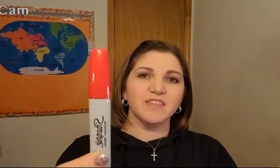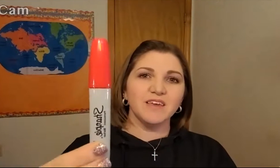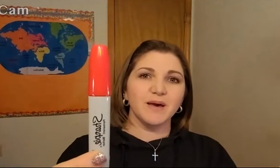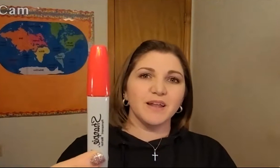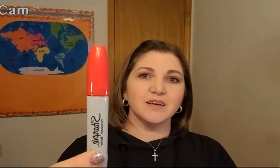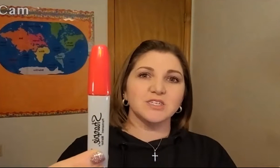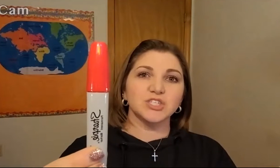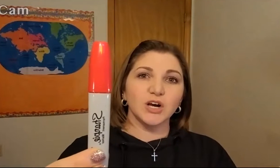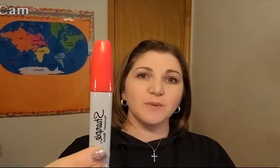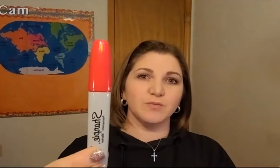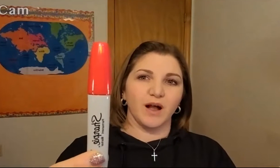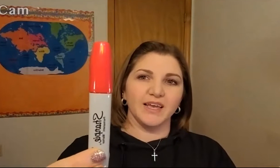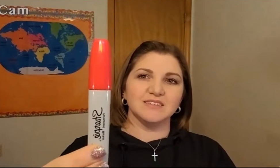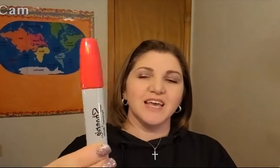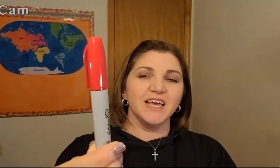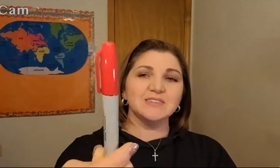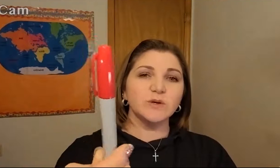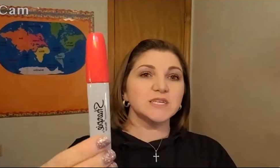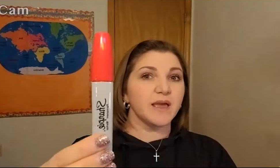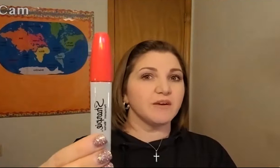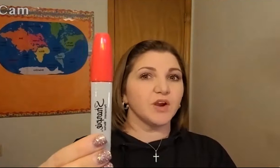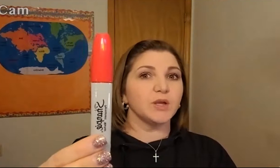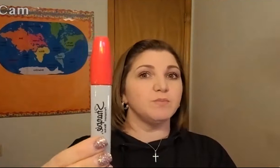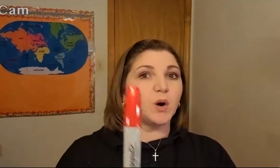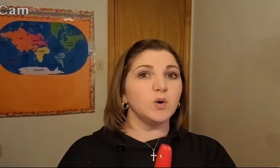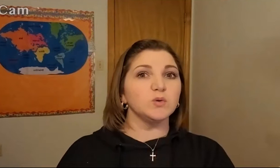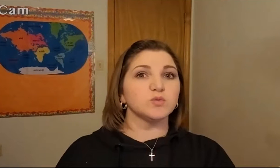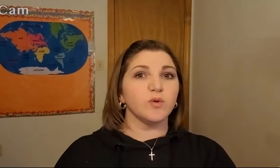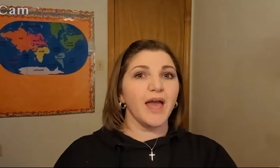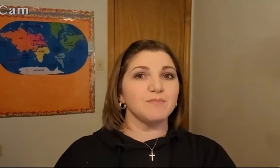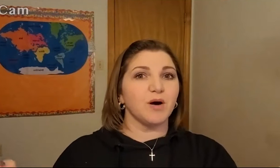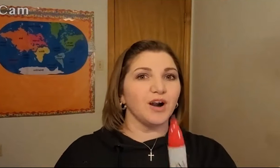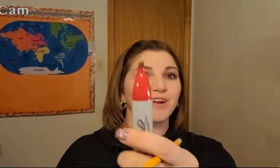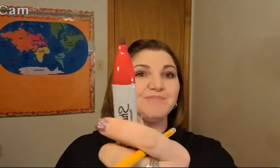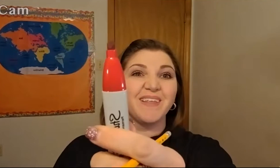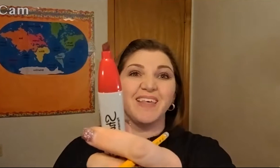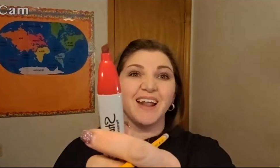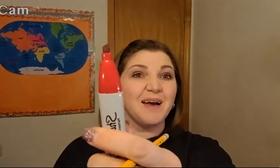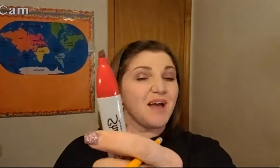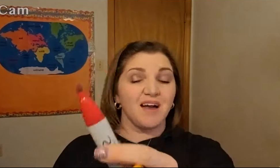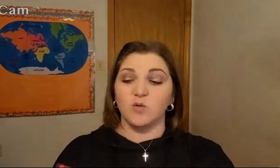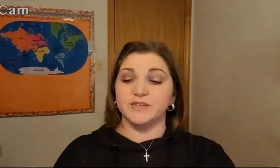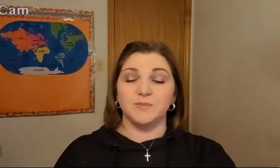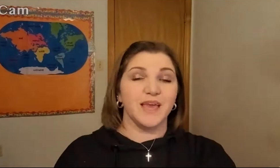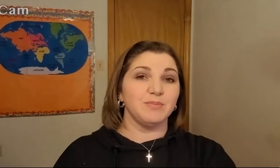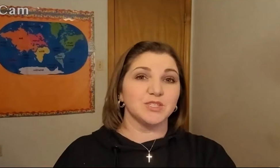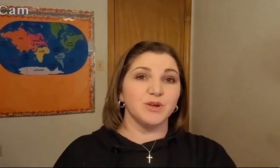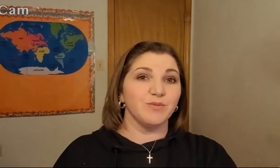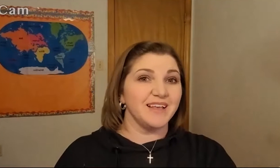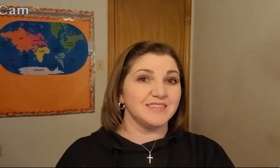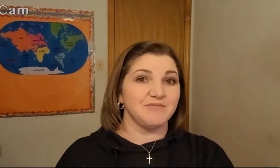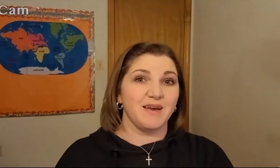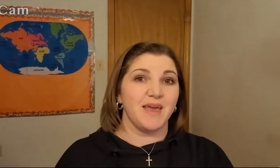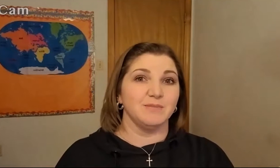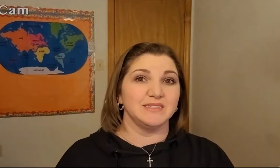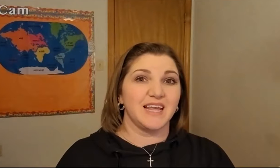If I think about how the Sharpie writes, it's going to make a very bold red mark that I'm not going to be able to